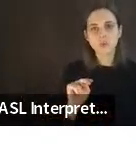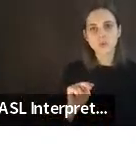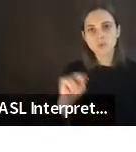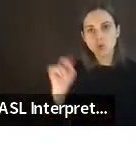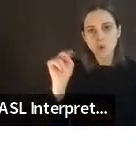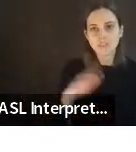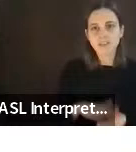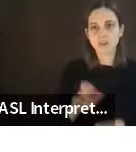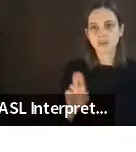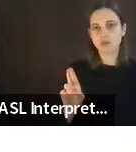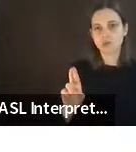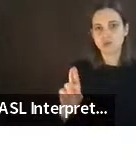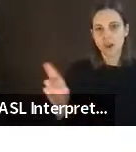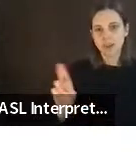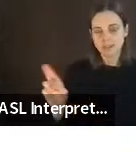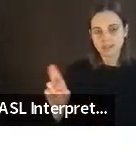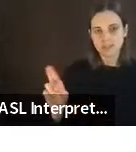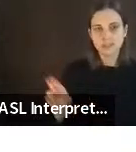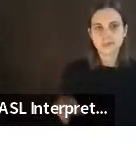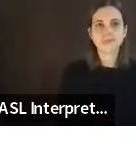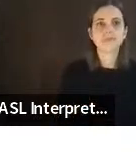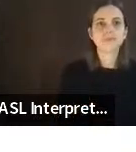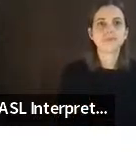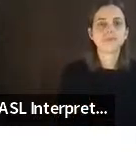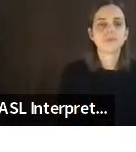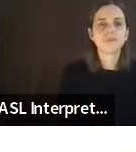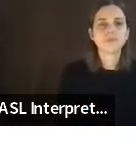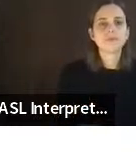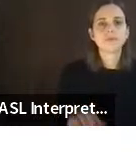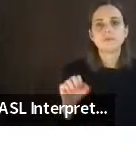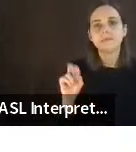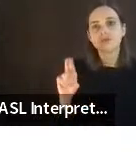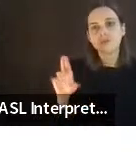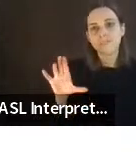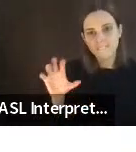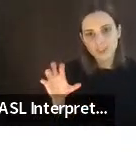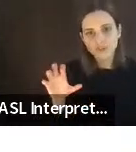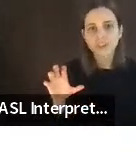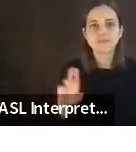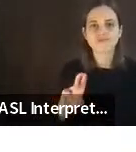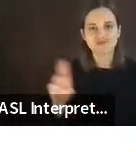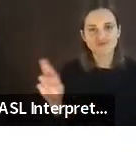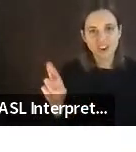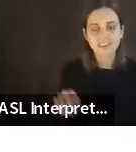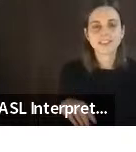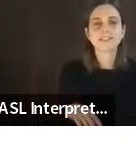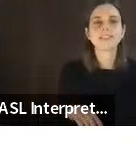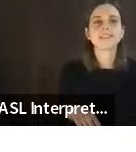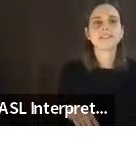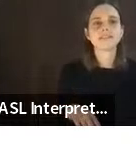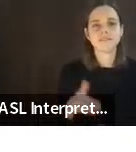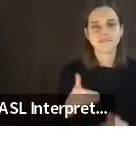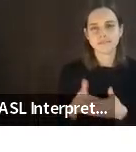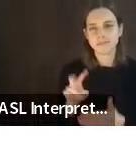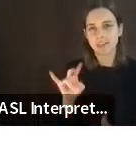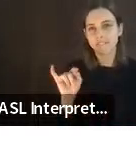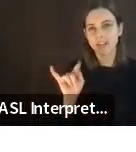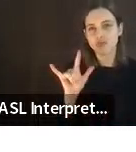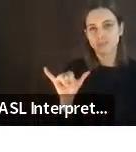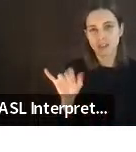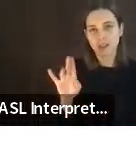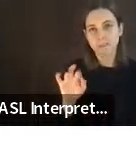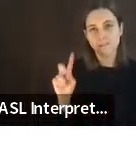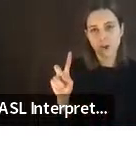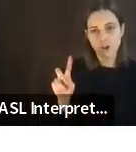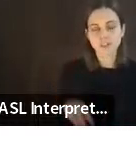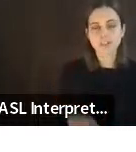SR 500 is on the right-hand side, kind of working your way to the left, kind of gets you to Victory Boulevard. You can see in Vancouver, there are sections